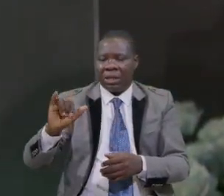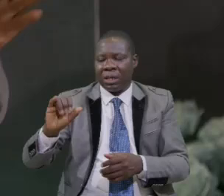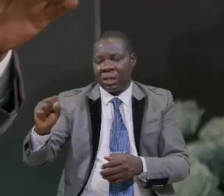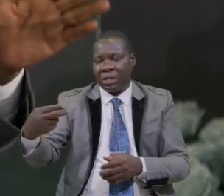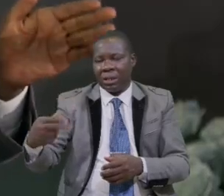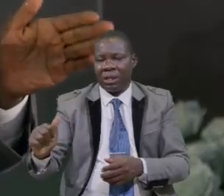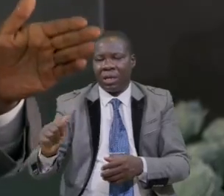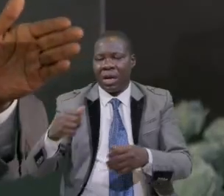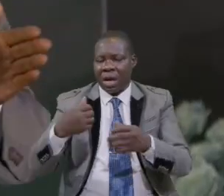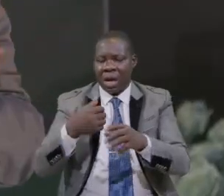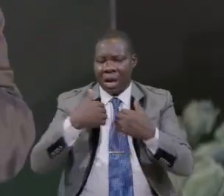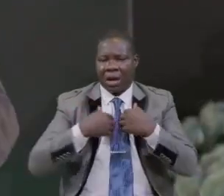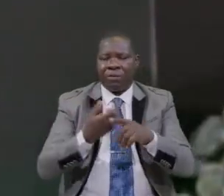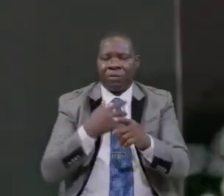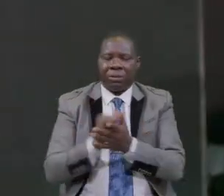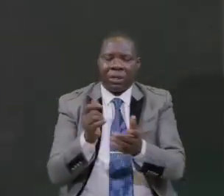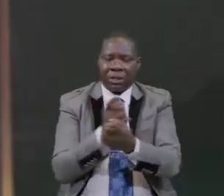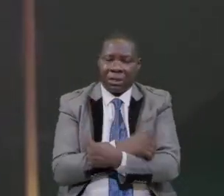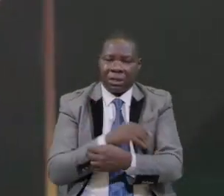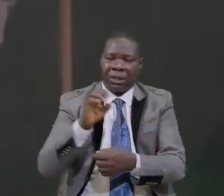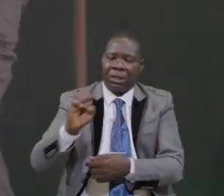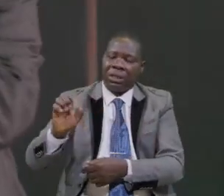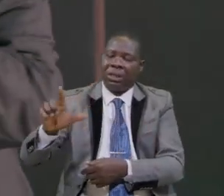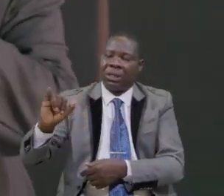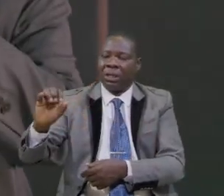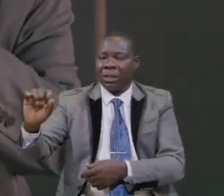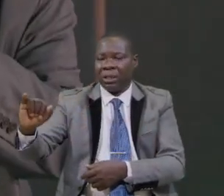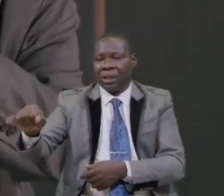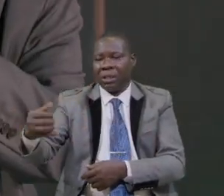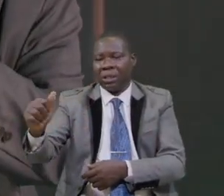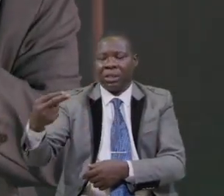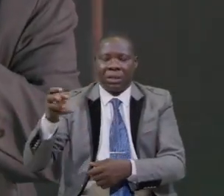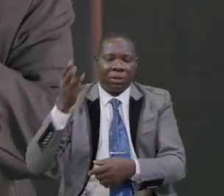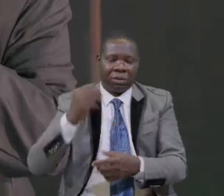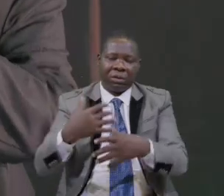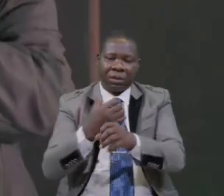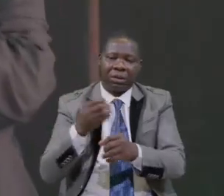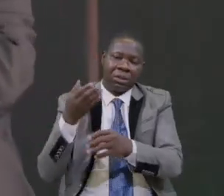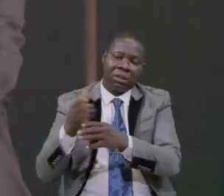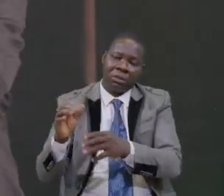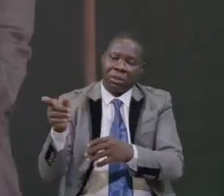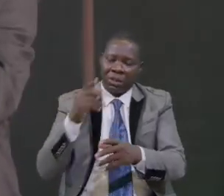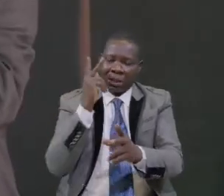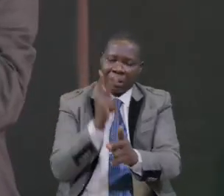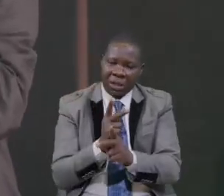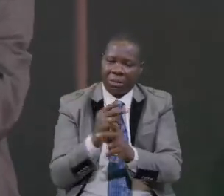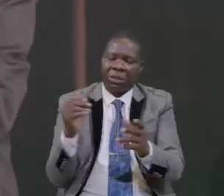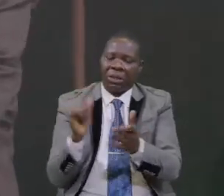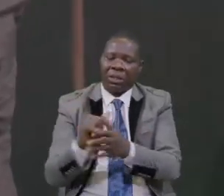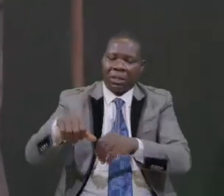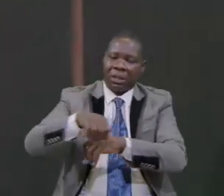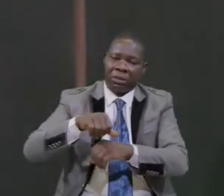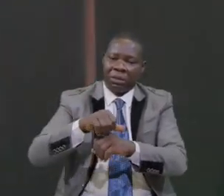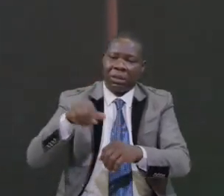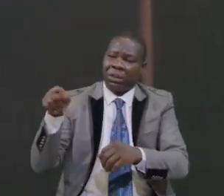away, he maintained that anointing. He got it in chapter 2. Look at chapter 3, you see